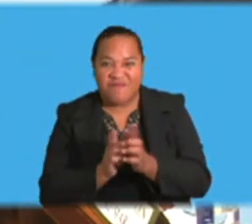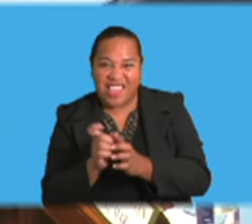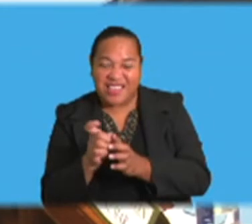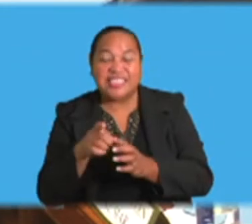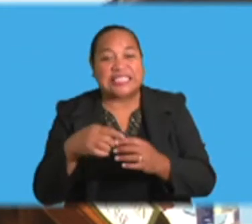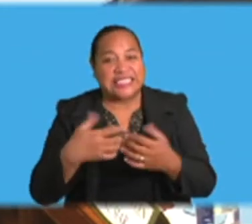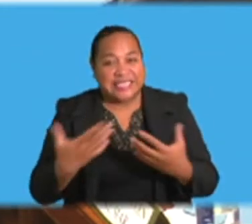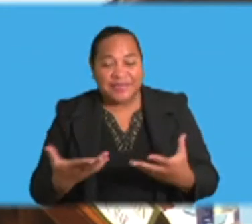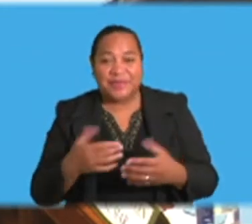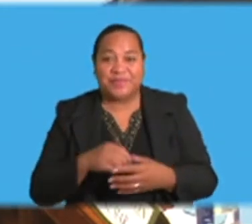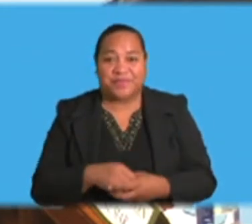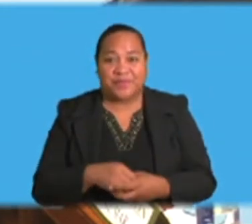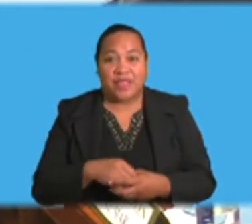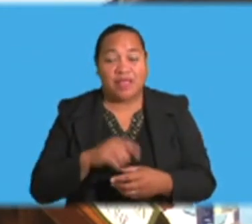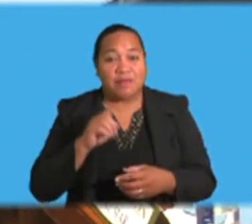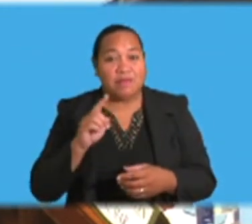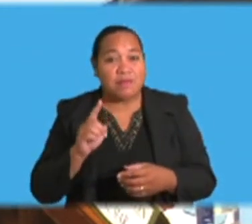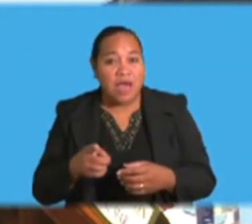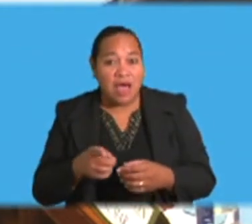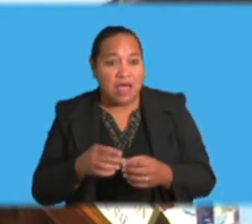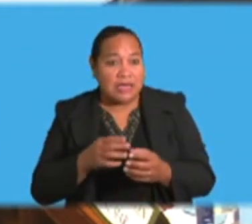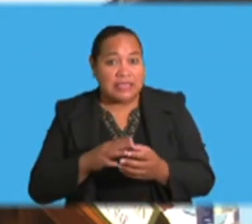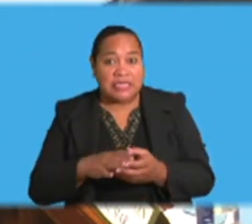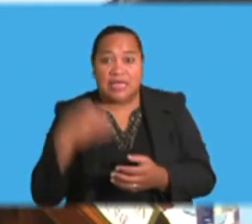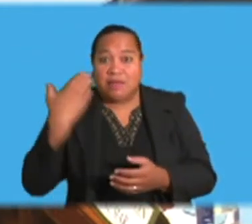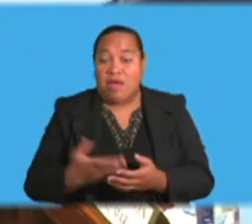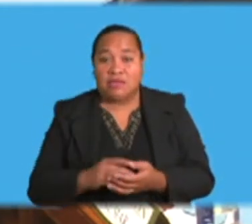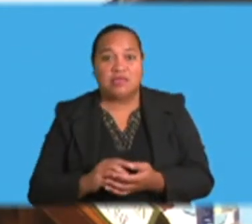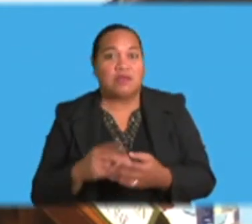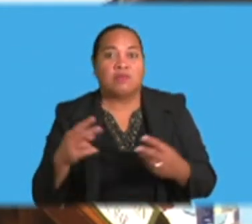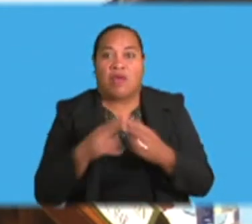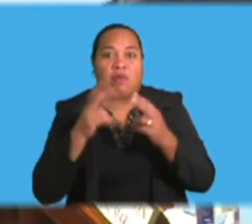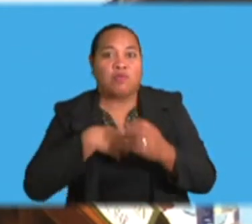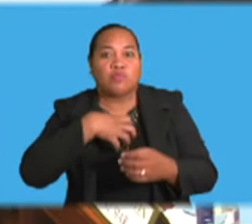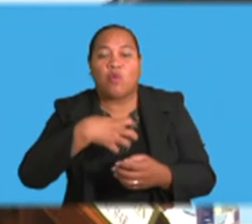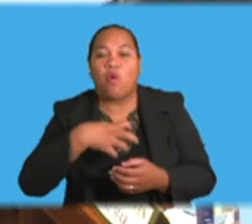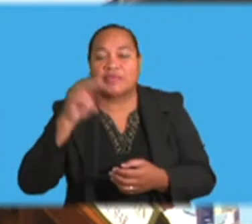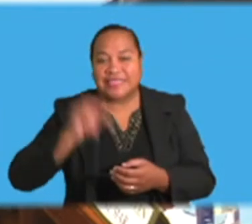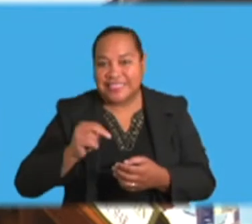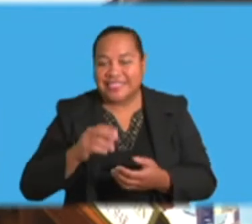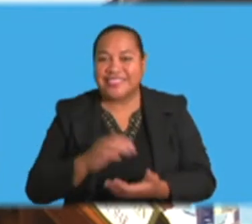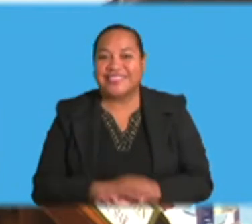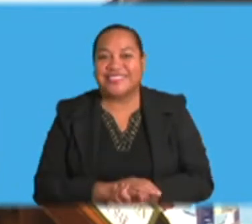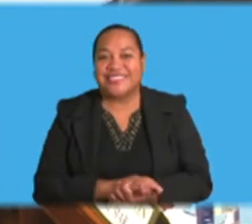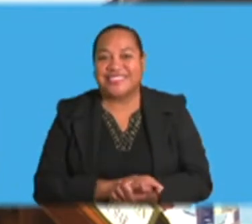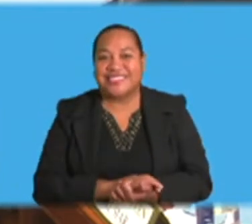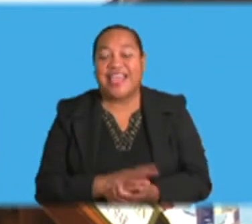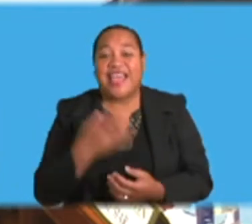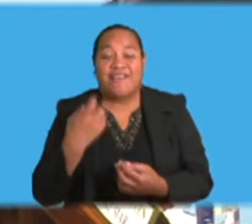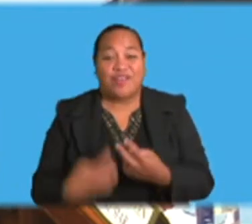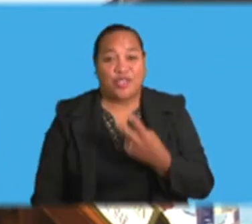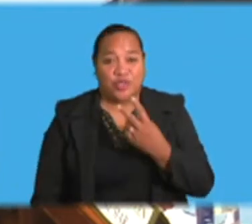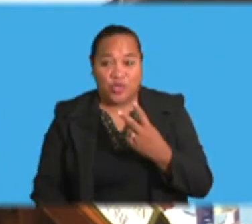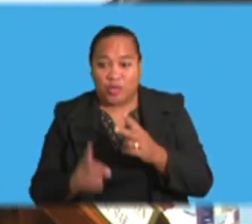However, the demand from farmers is double that amount. We are currently trying two methods of